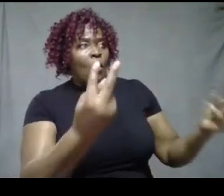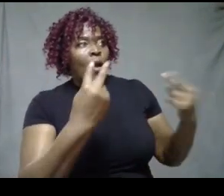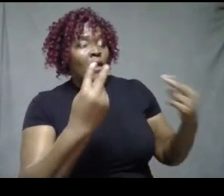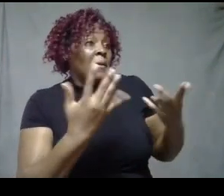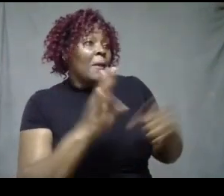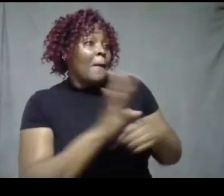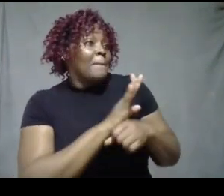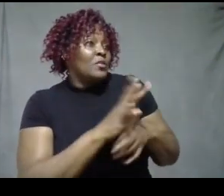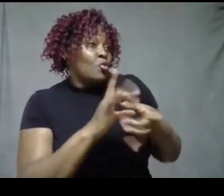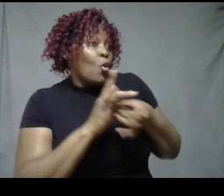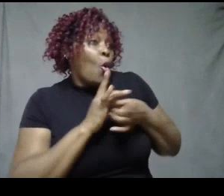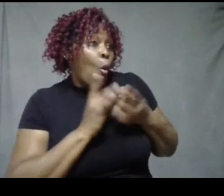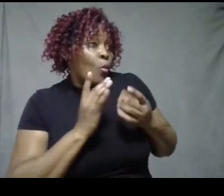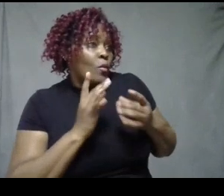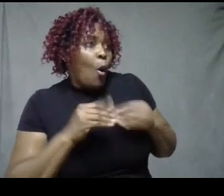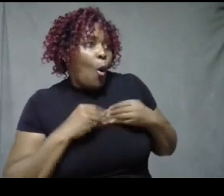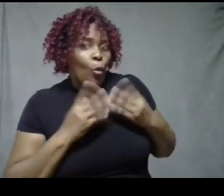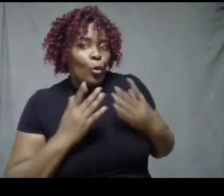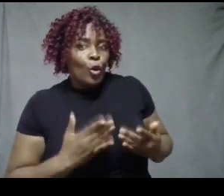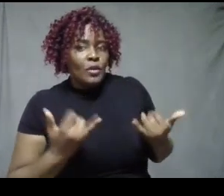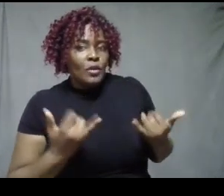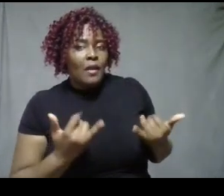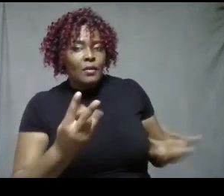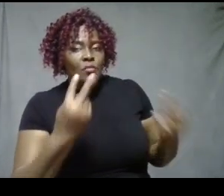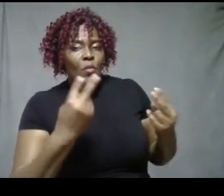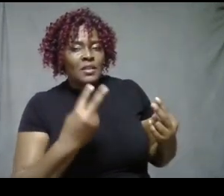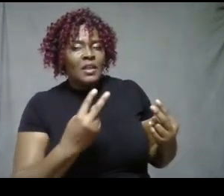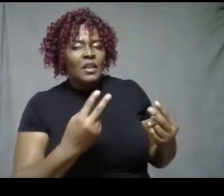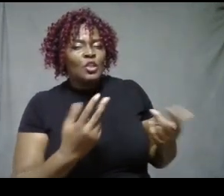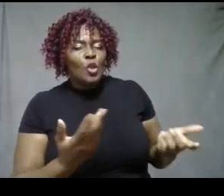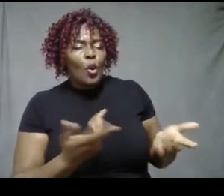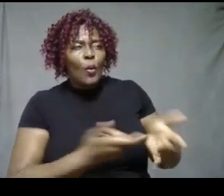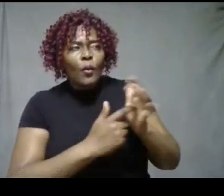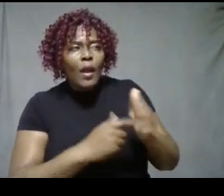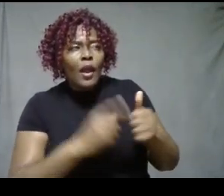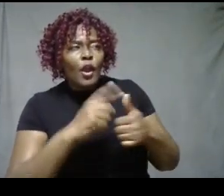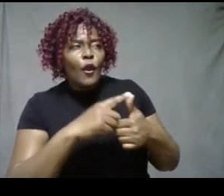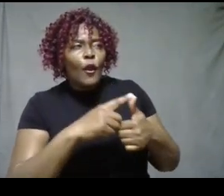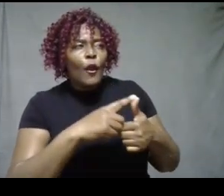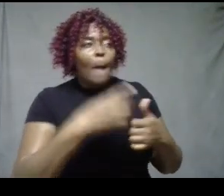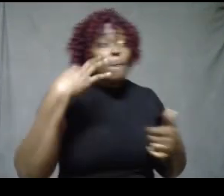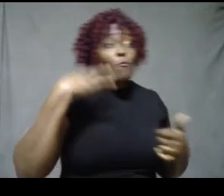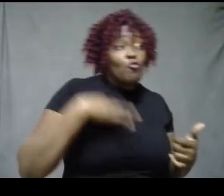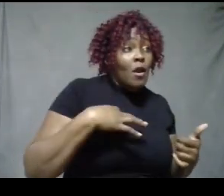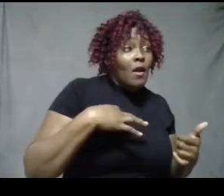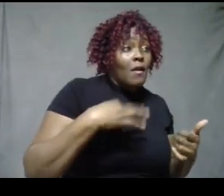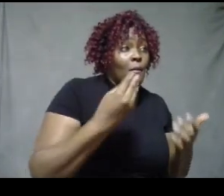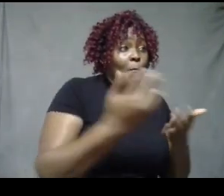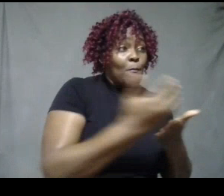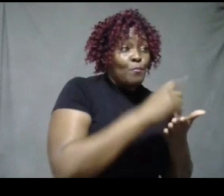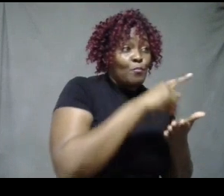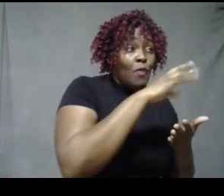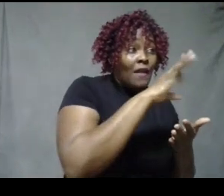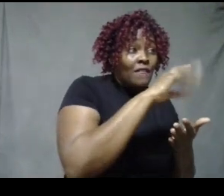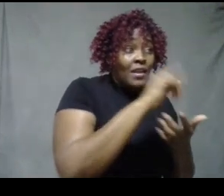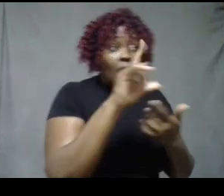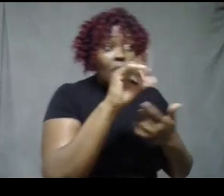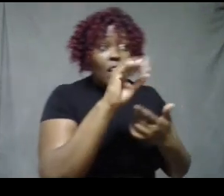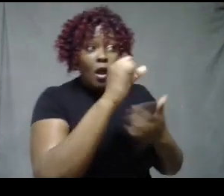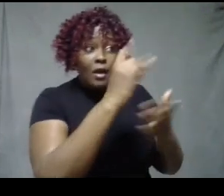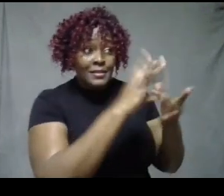owner, the requirements are going to be profit and loss statements, tax returns, and the W-9. Is that correct? Correct.